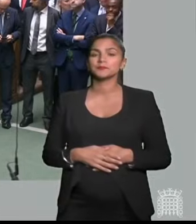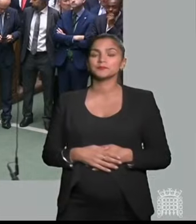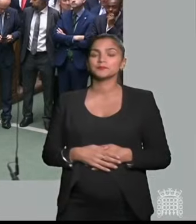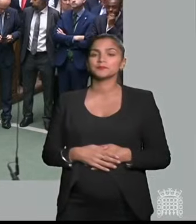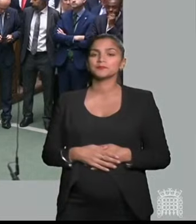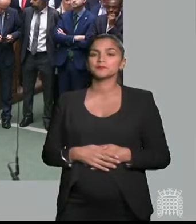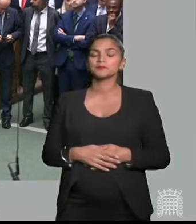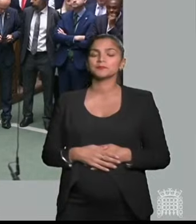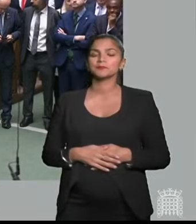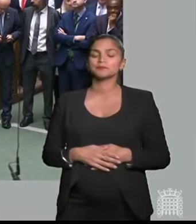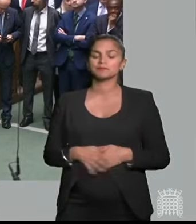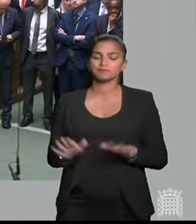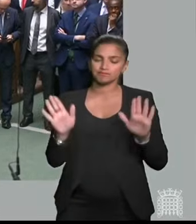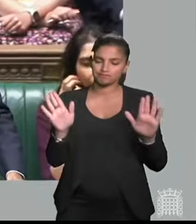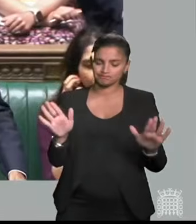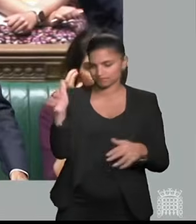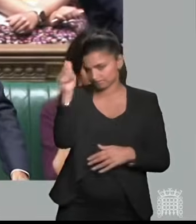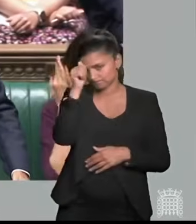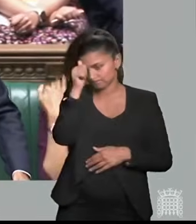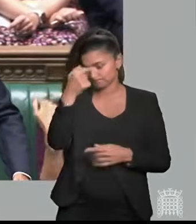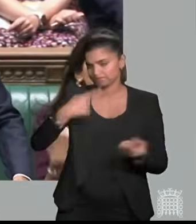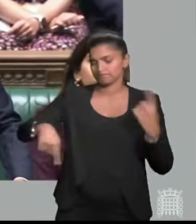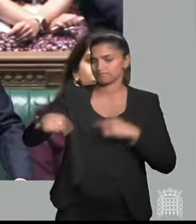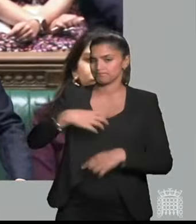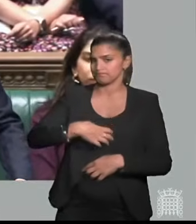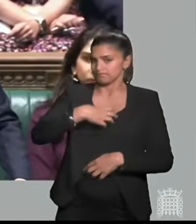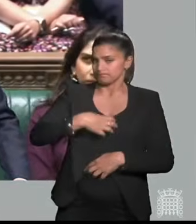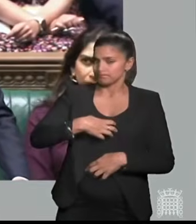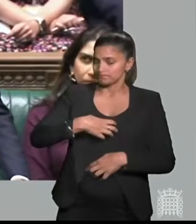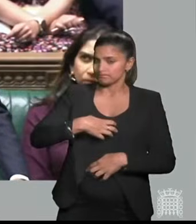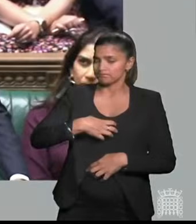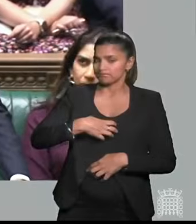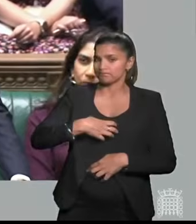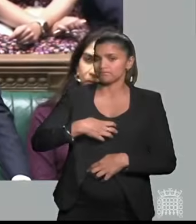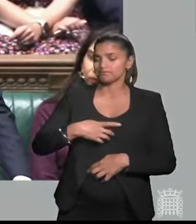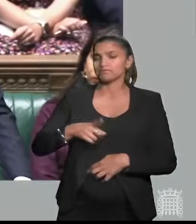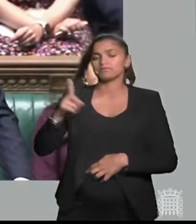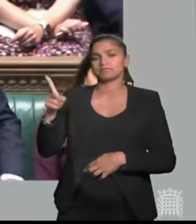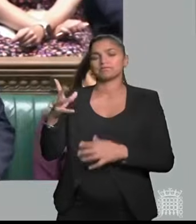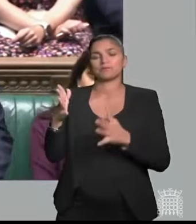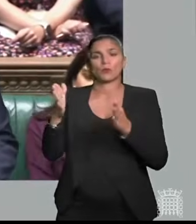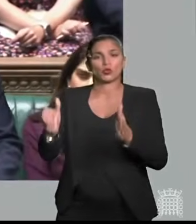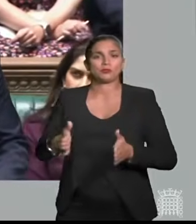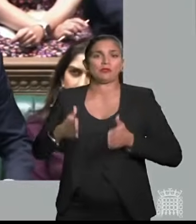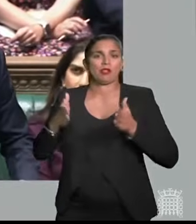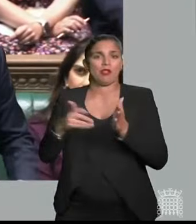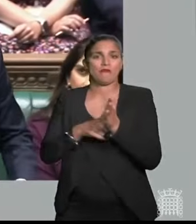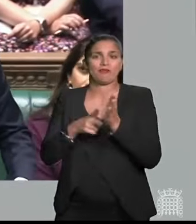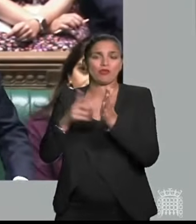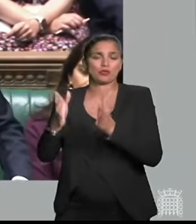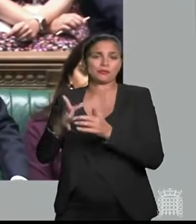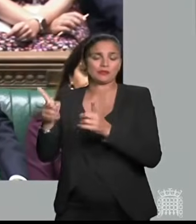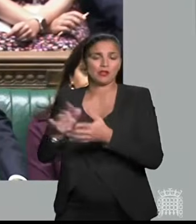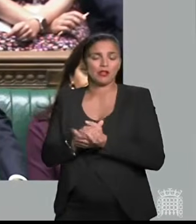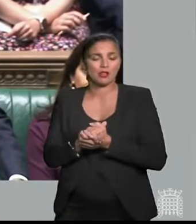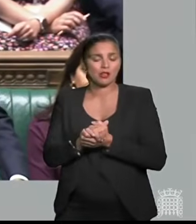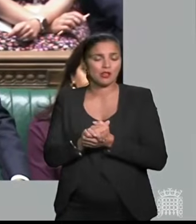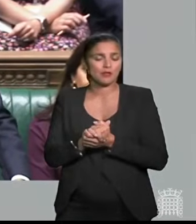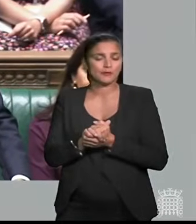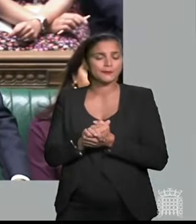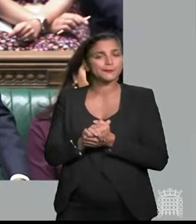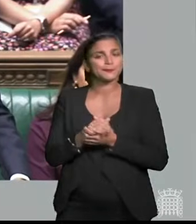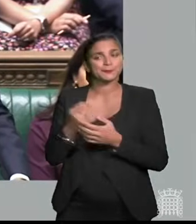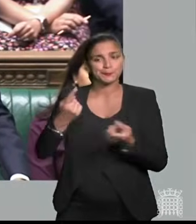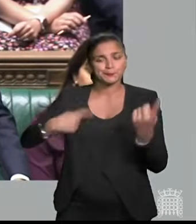Mr. Speaker, I know the whole House will have been shocked by the scenes at Al Ahli Hospital. As my honourable friend, the Foreign Secretary, has said, we are